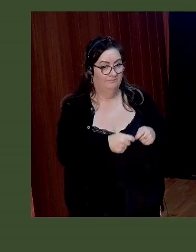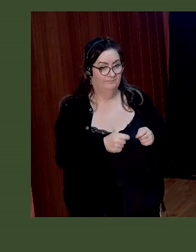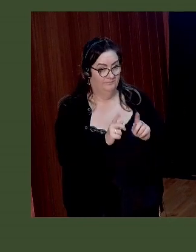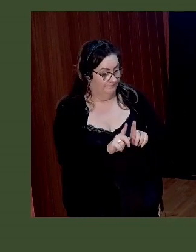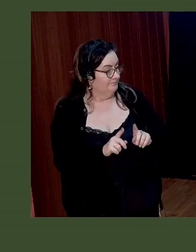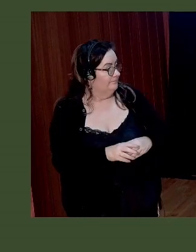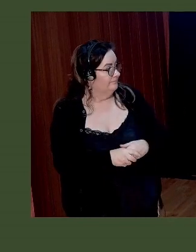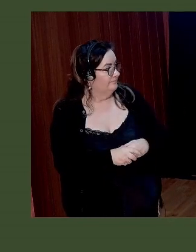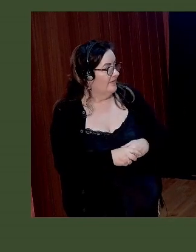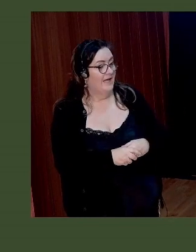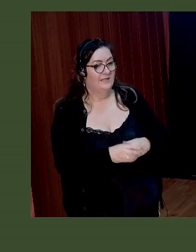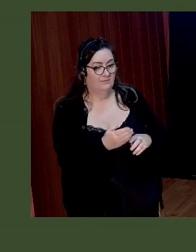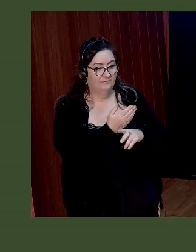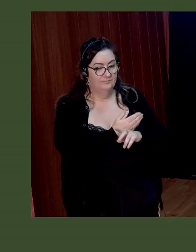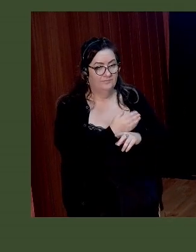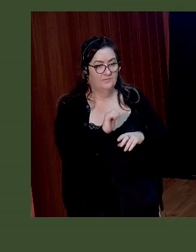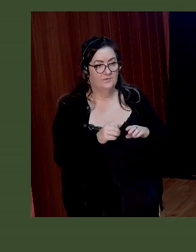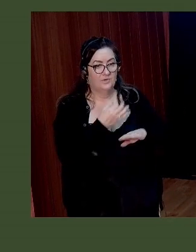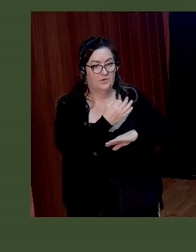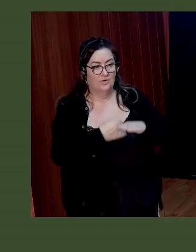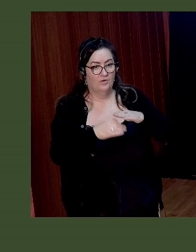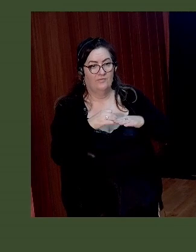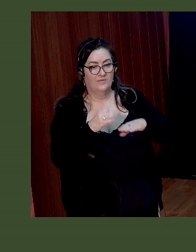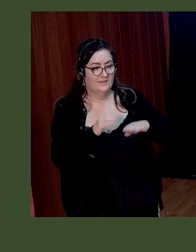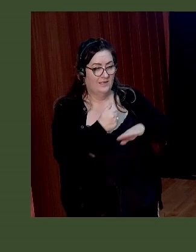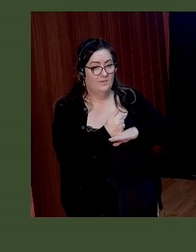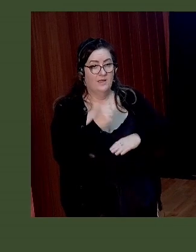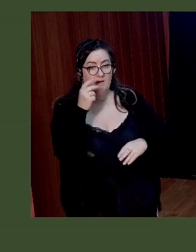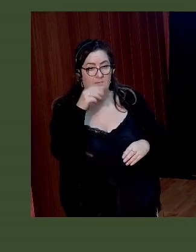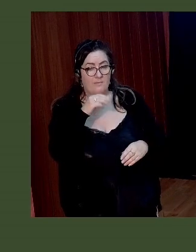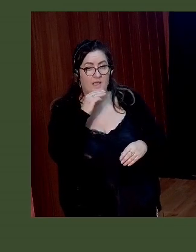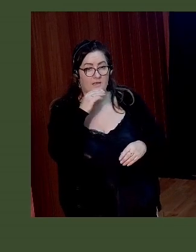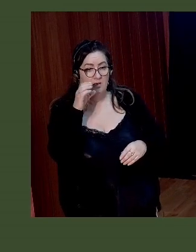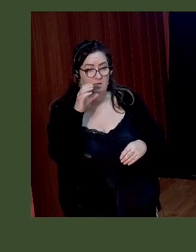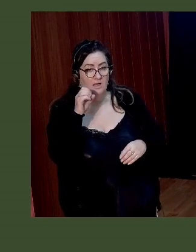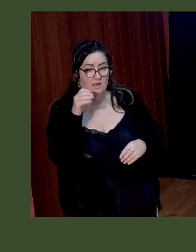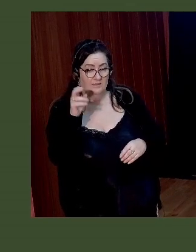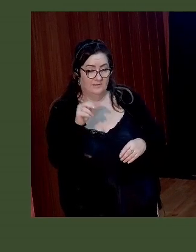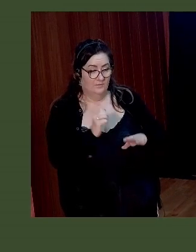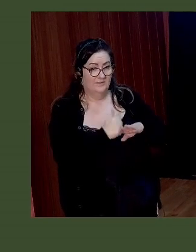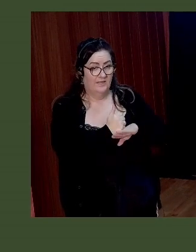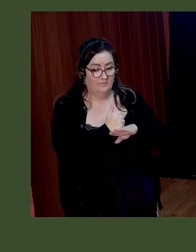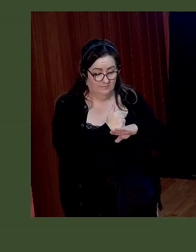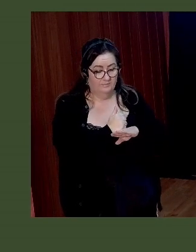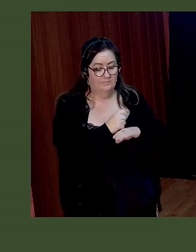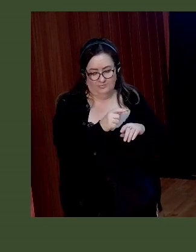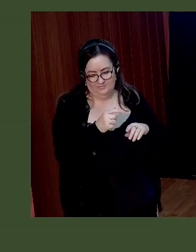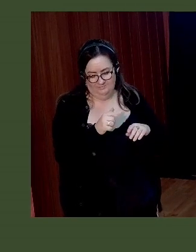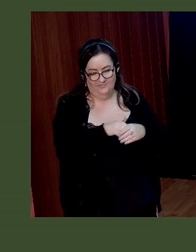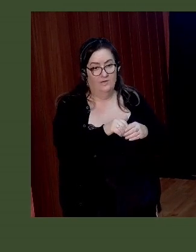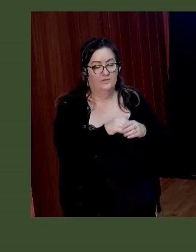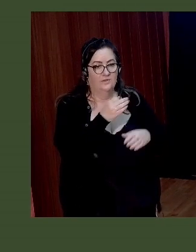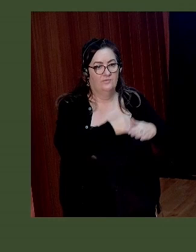and the provisional government set up under the Anglo-Irish Treaty. Michael Collins was chairman of the provisional government and the Minister for Finance in the Dáil at the